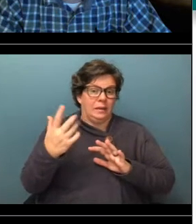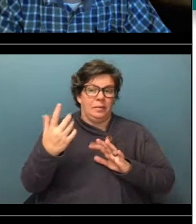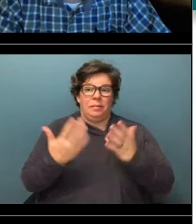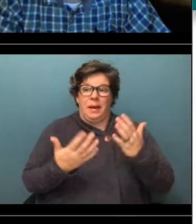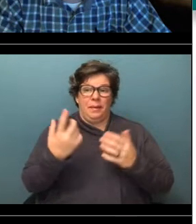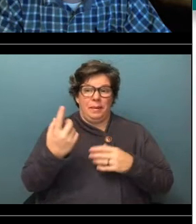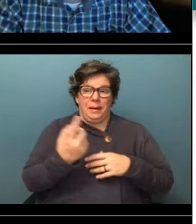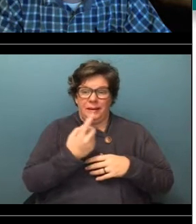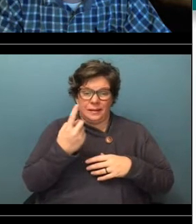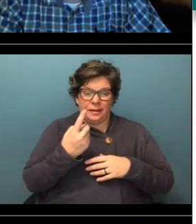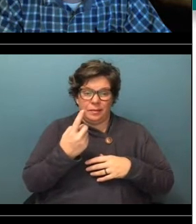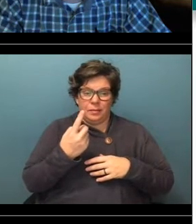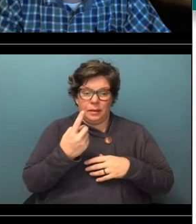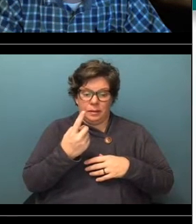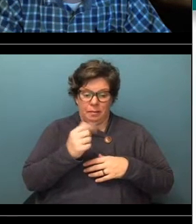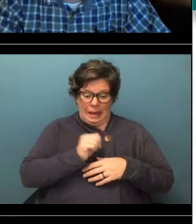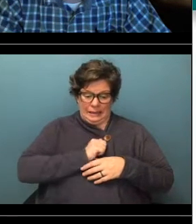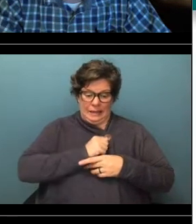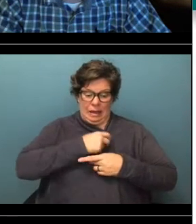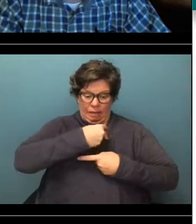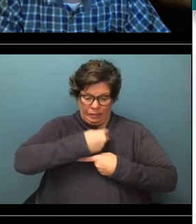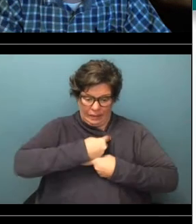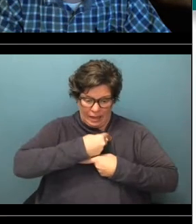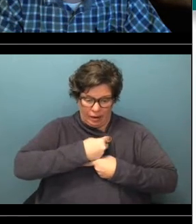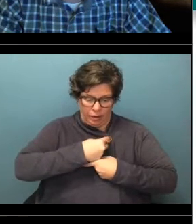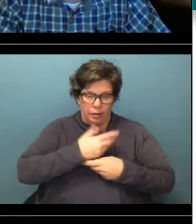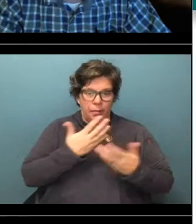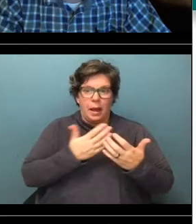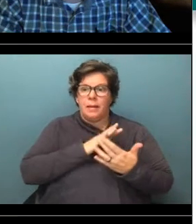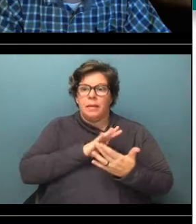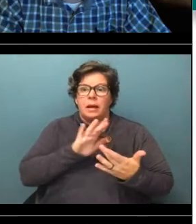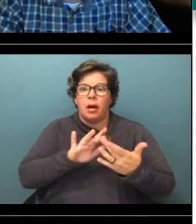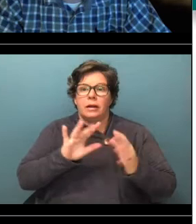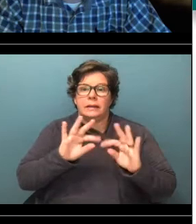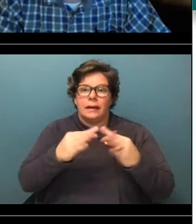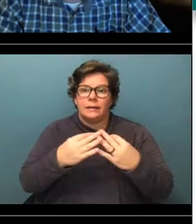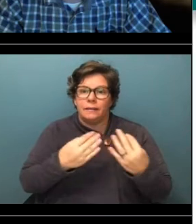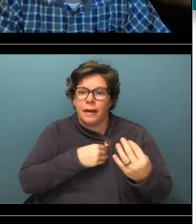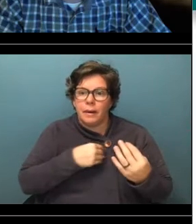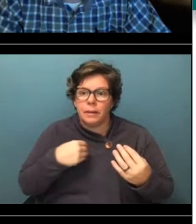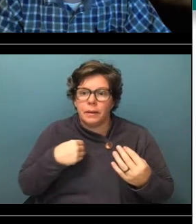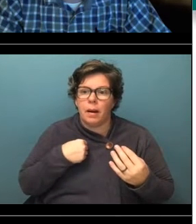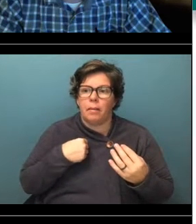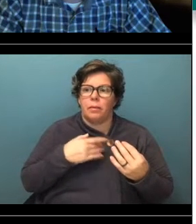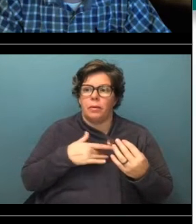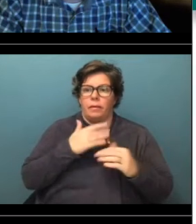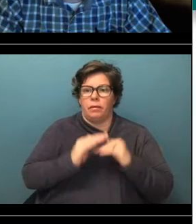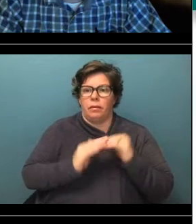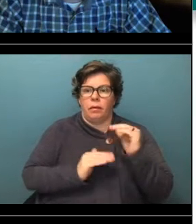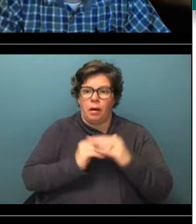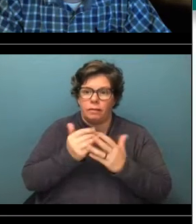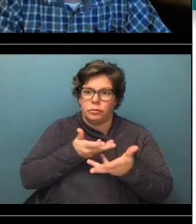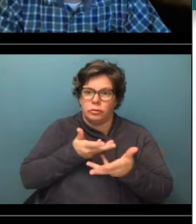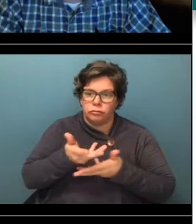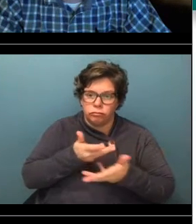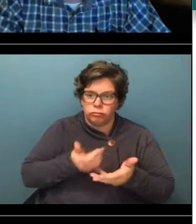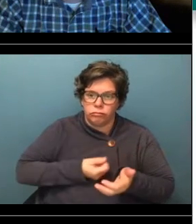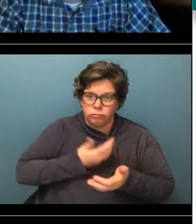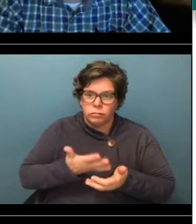like self-care. It might be reaching out to a loved one that they can talk to. It might be